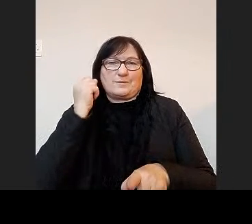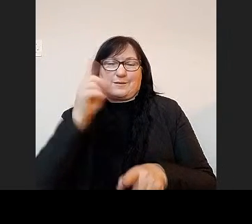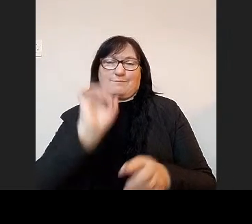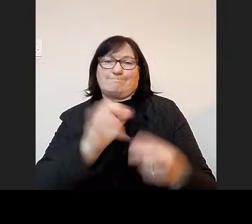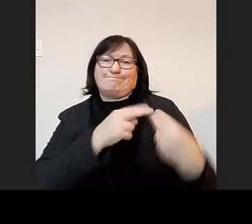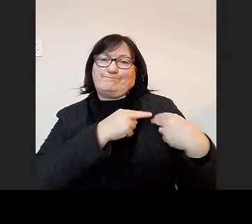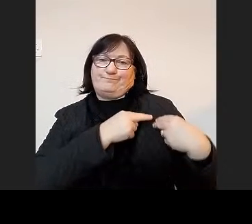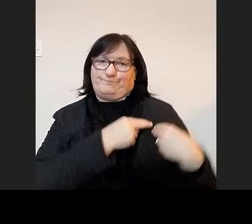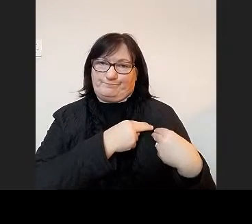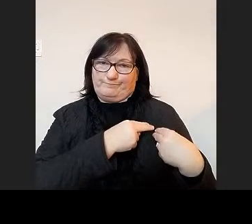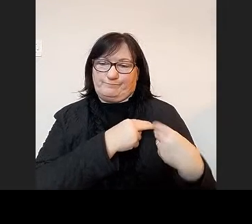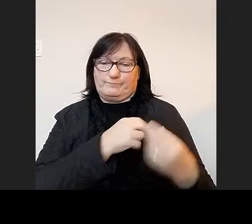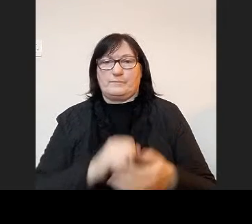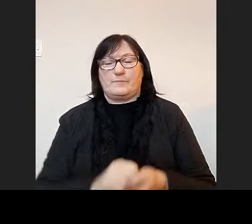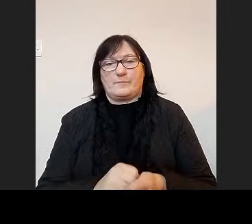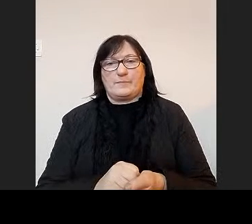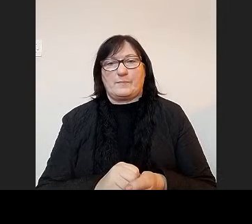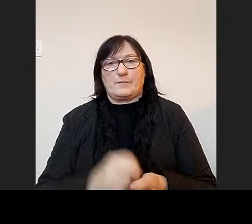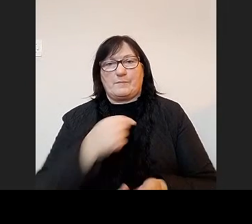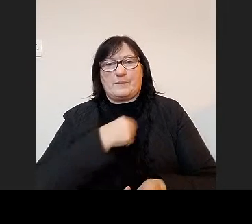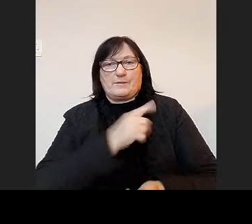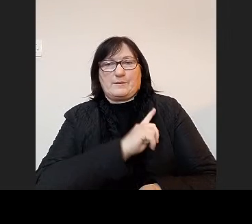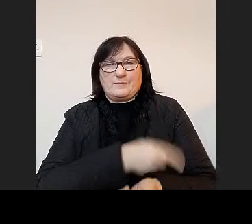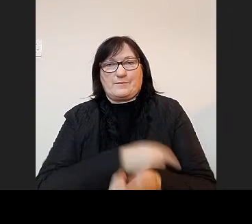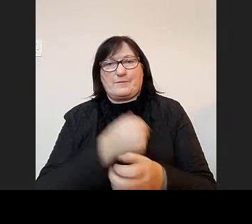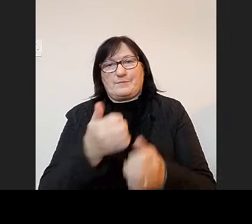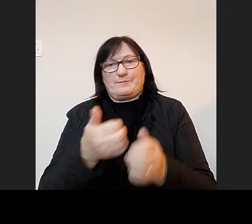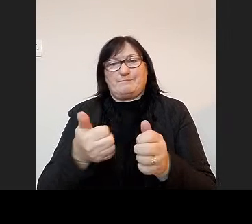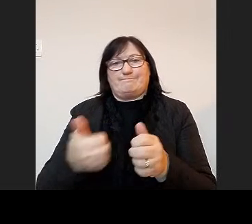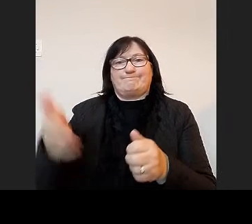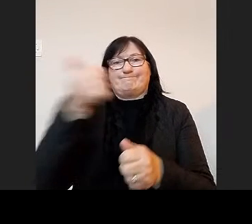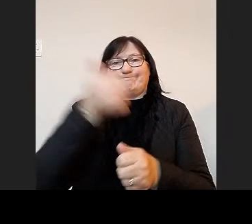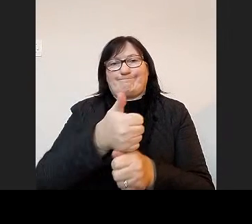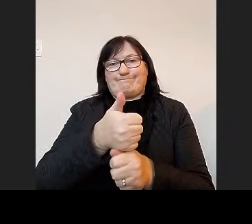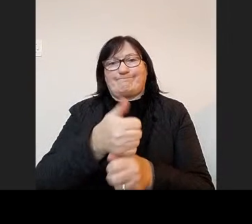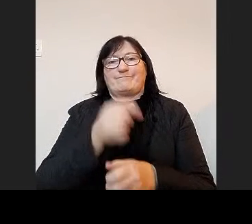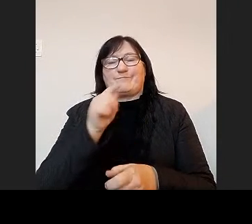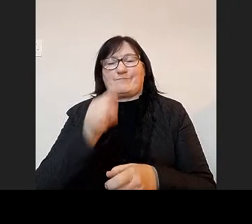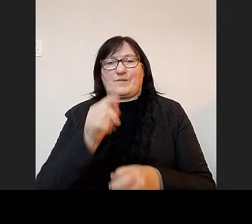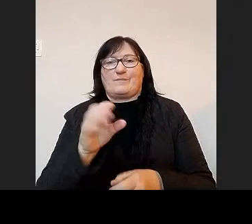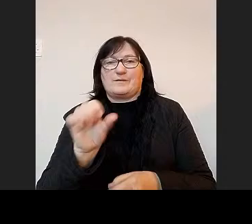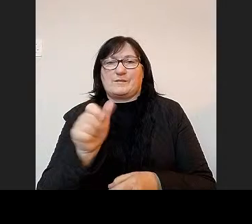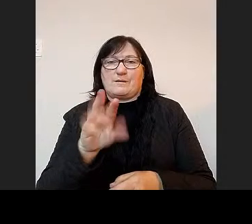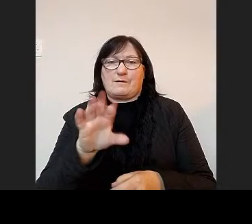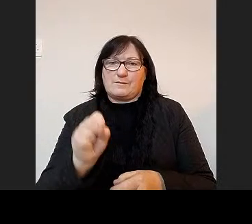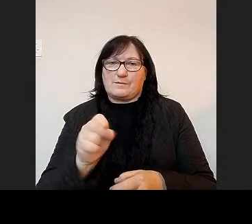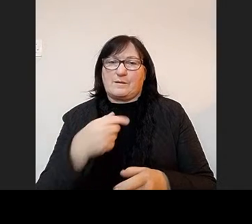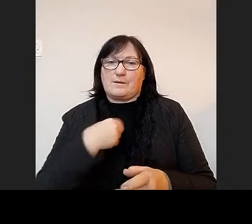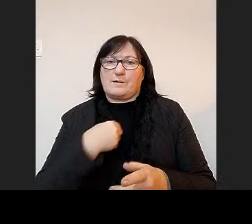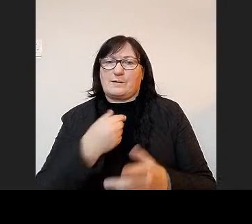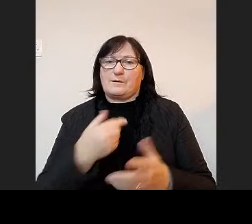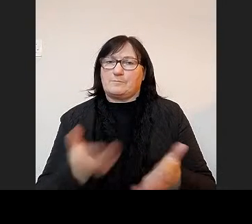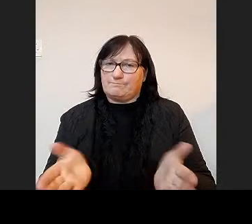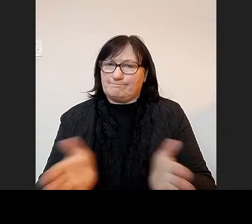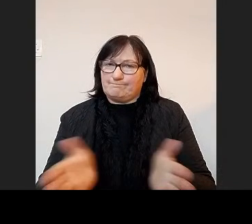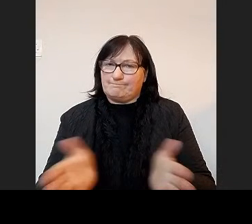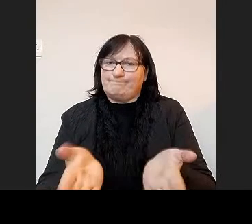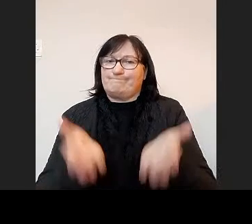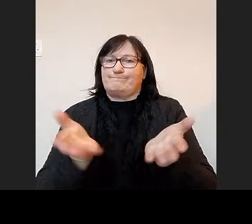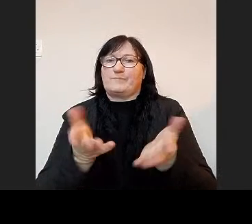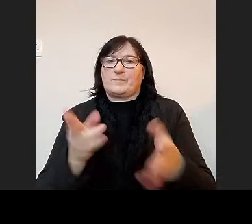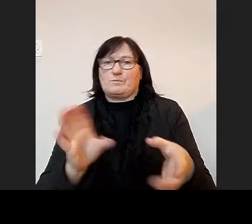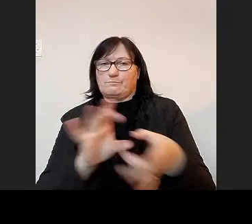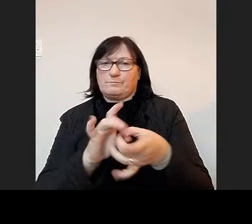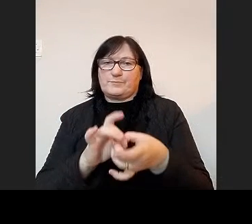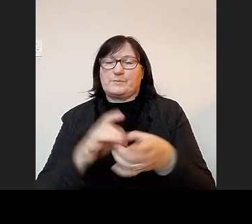In my capacity as the head of SARS Taxpayer and Trade Education, I implore you to engage with us beyond this webinar